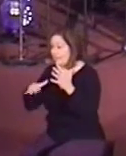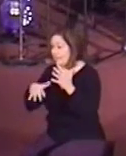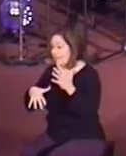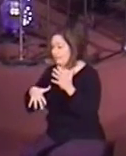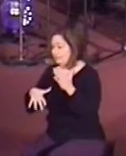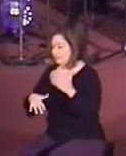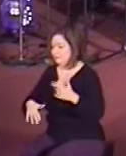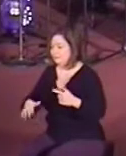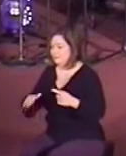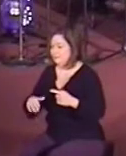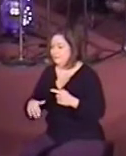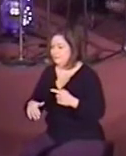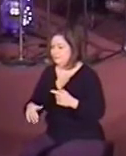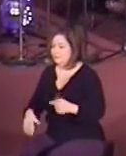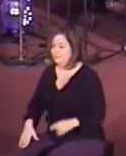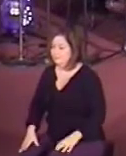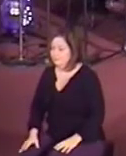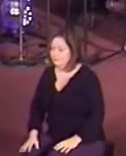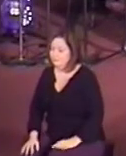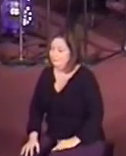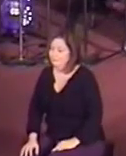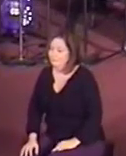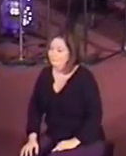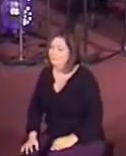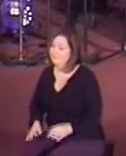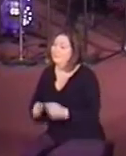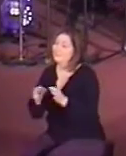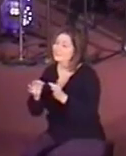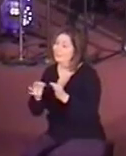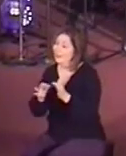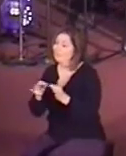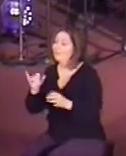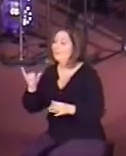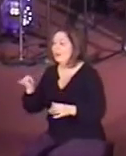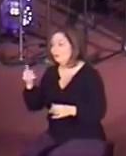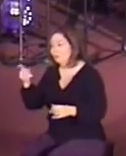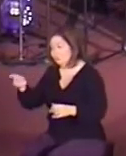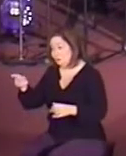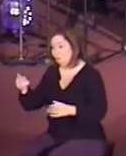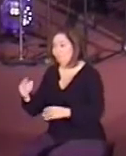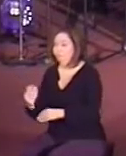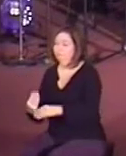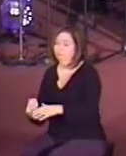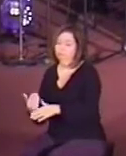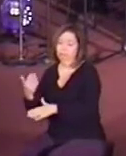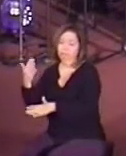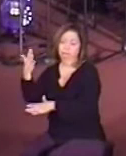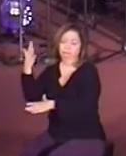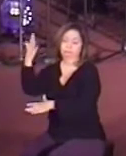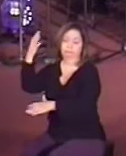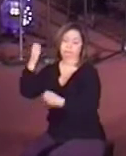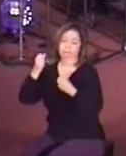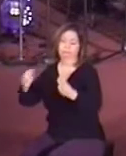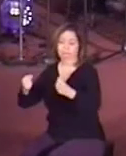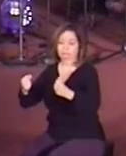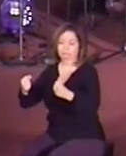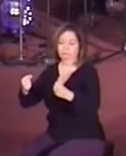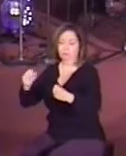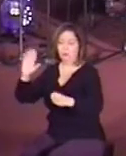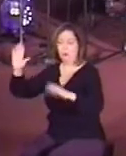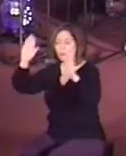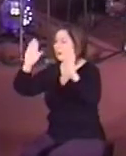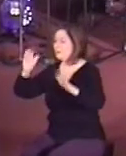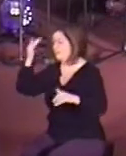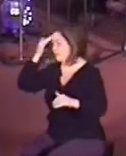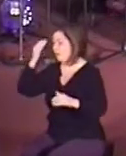of the fruit." He describes this tree. He says, "It is you, O king, who have grown and become strong. For your greatness has